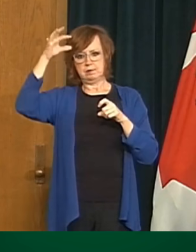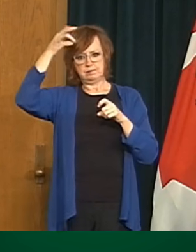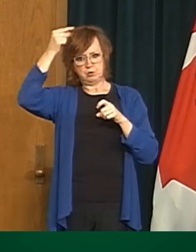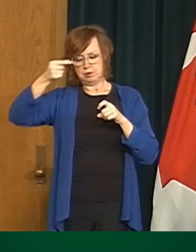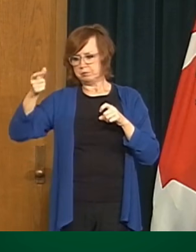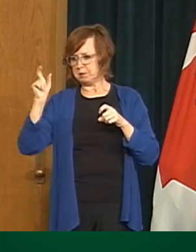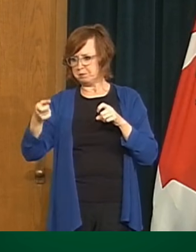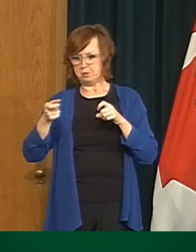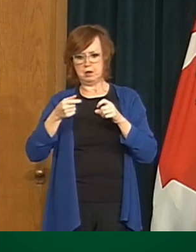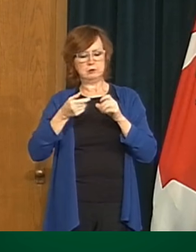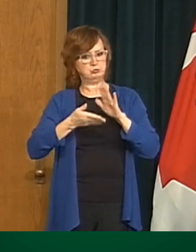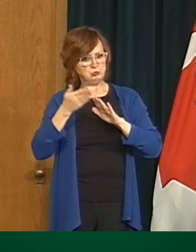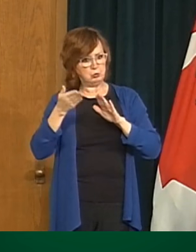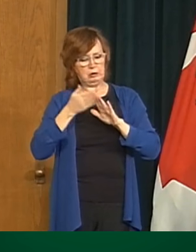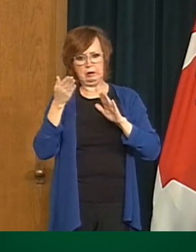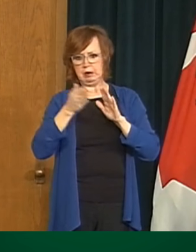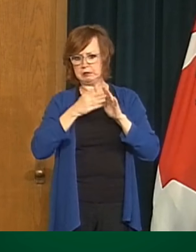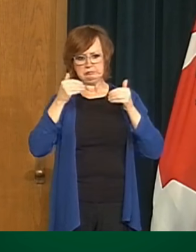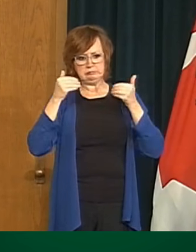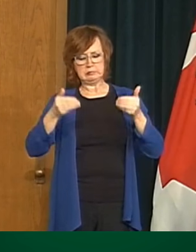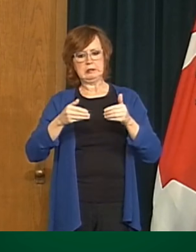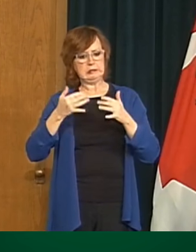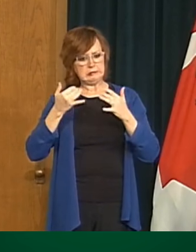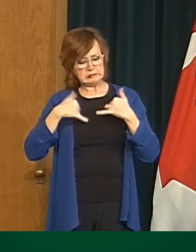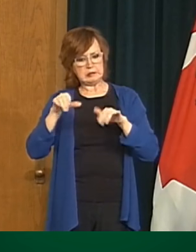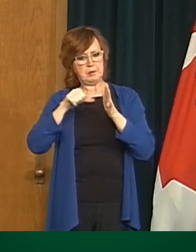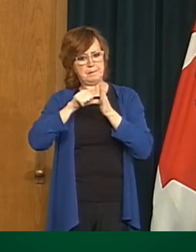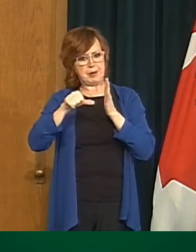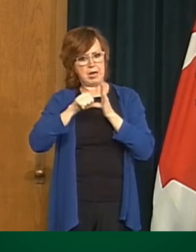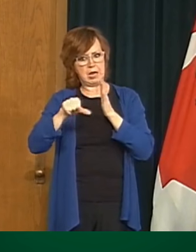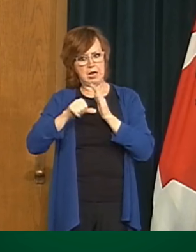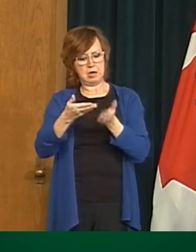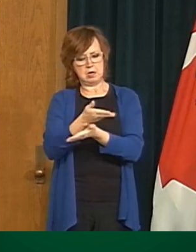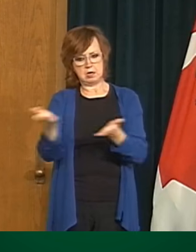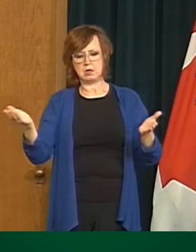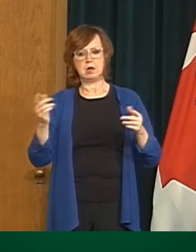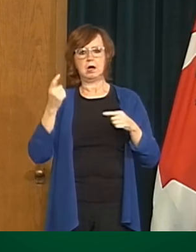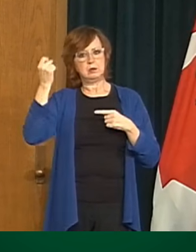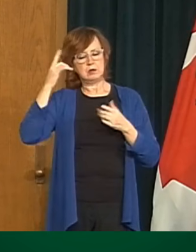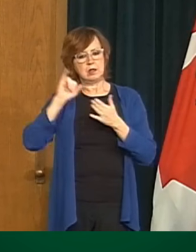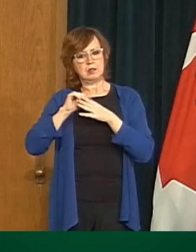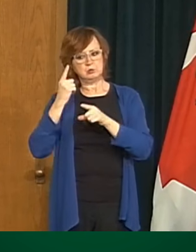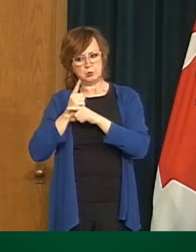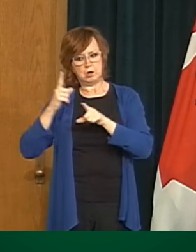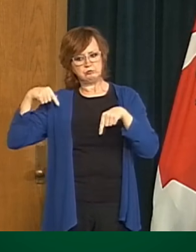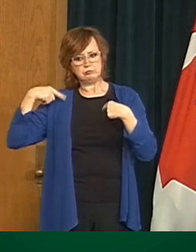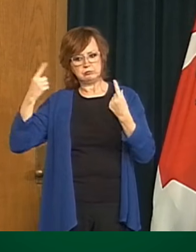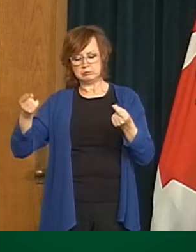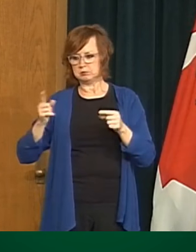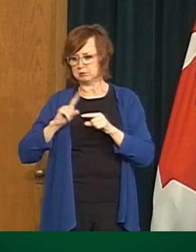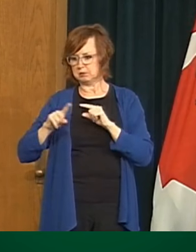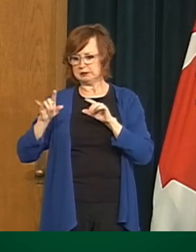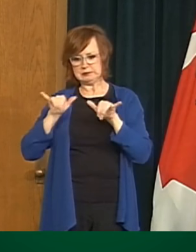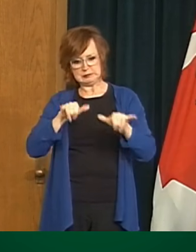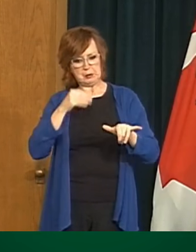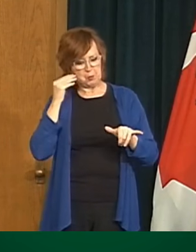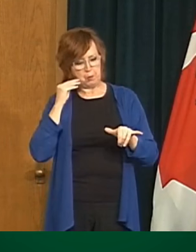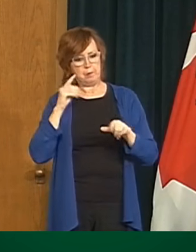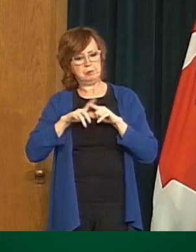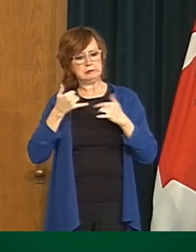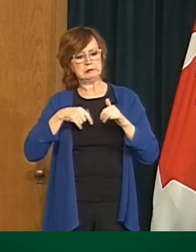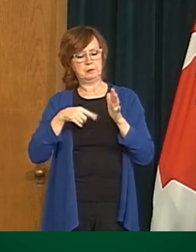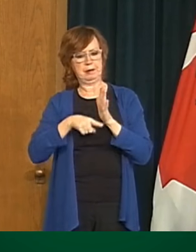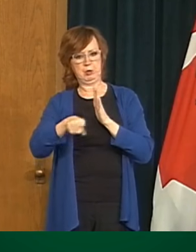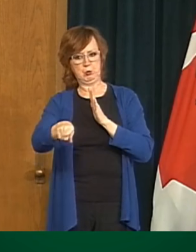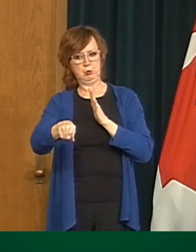was the right thing to do. But moving forward as a society, we need to get back to paying people to go to work. We need